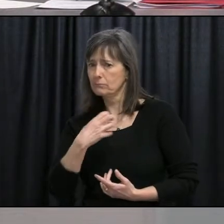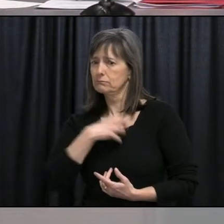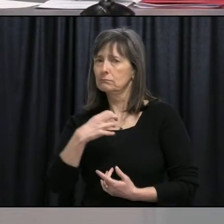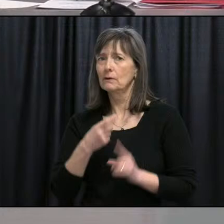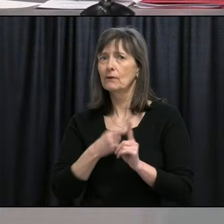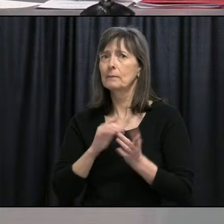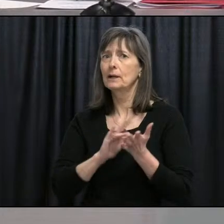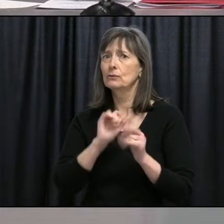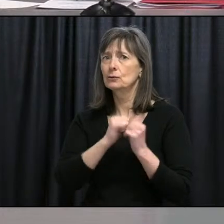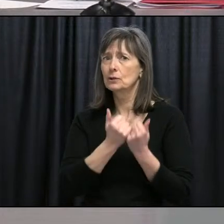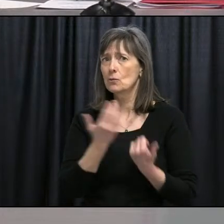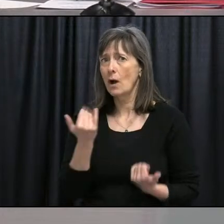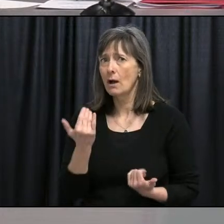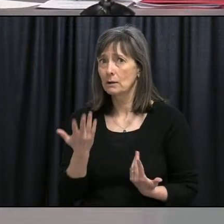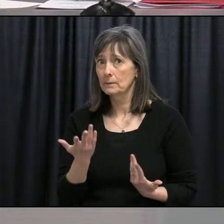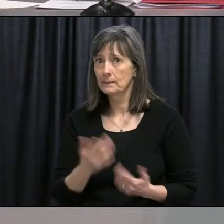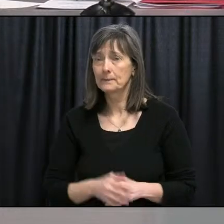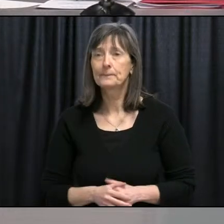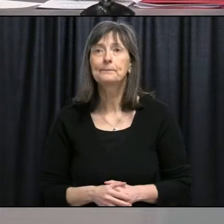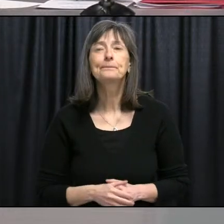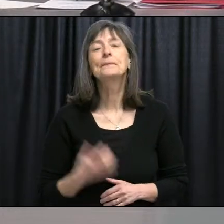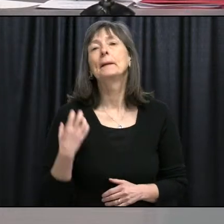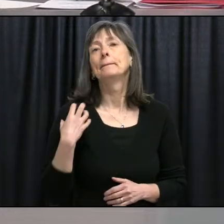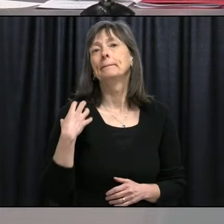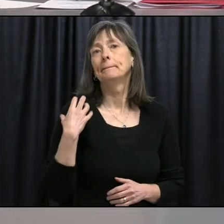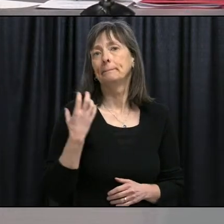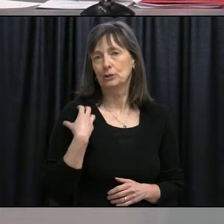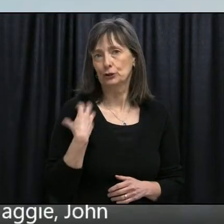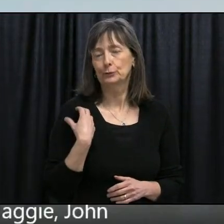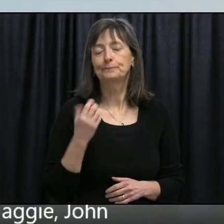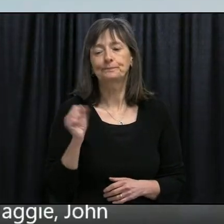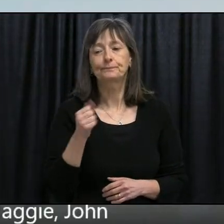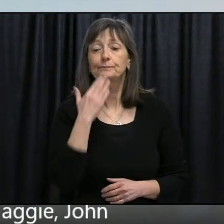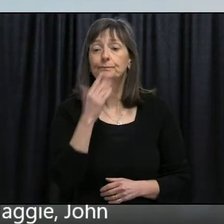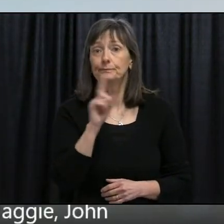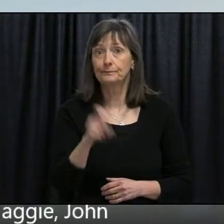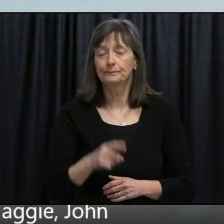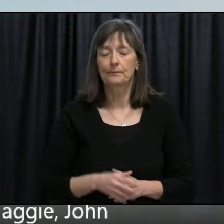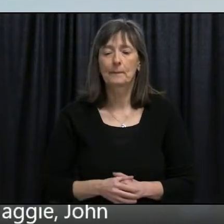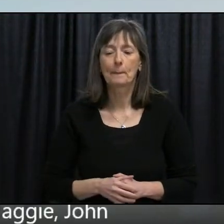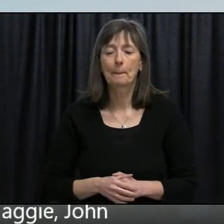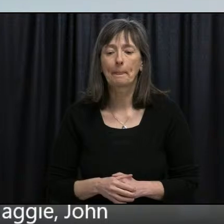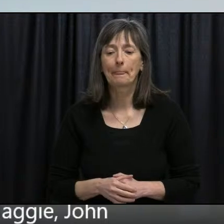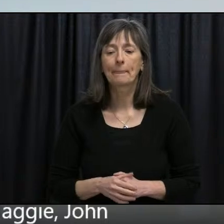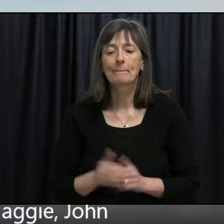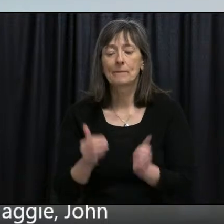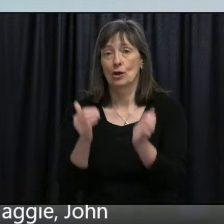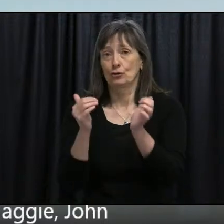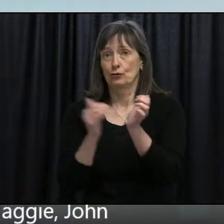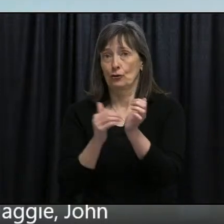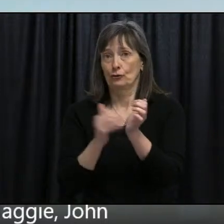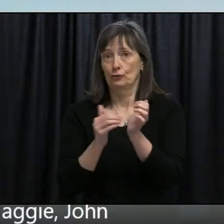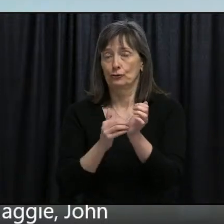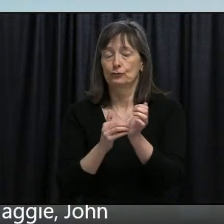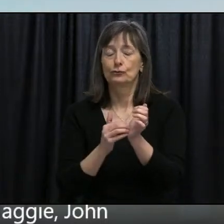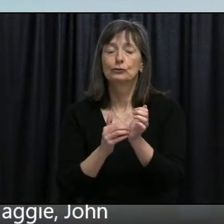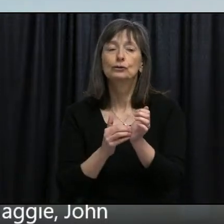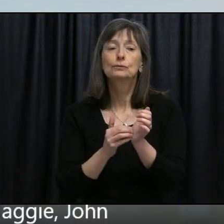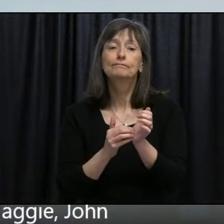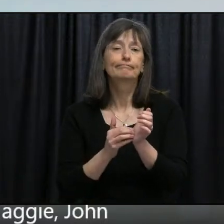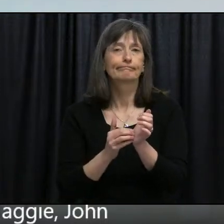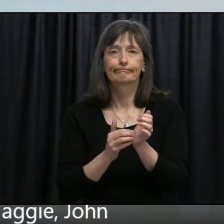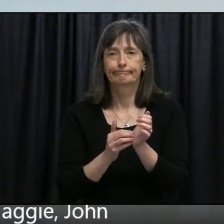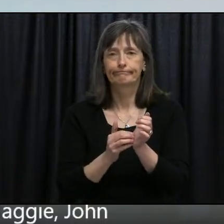is this happening? Yes, thank you very much. It's a good question. Physicians, like other